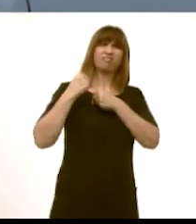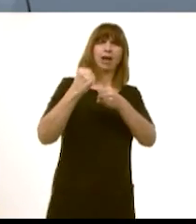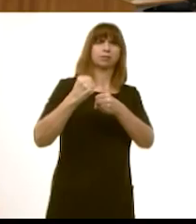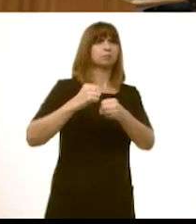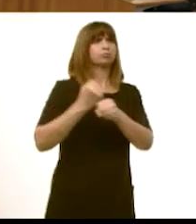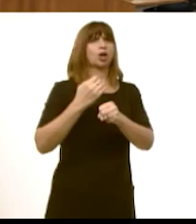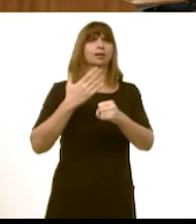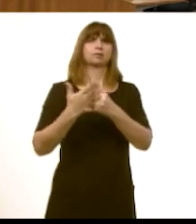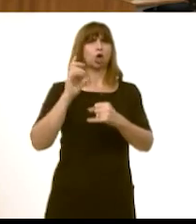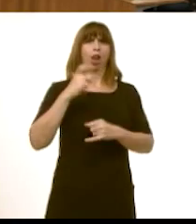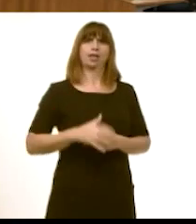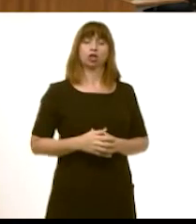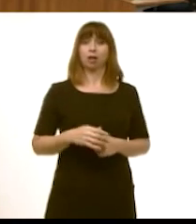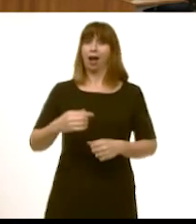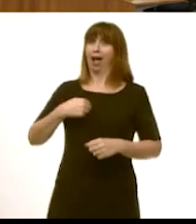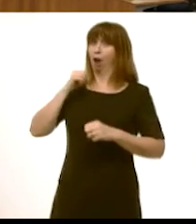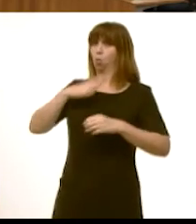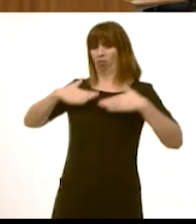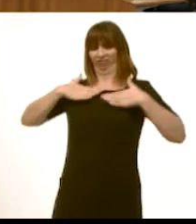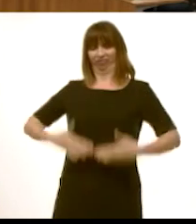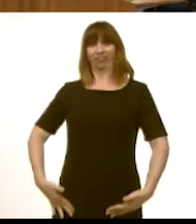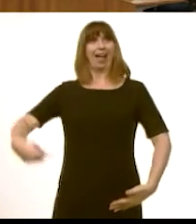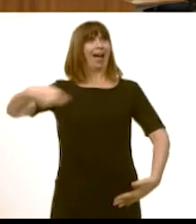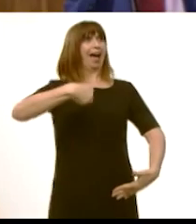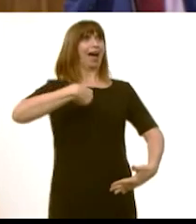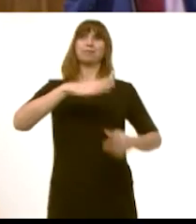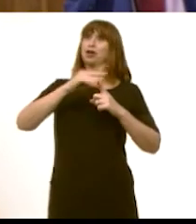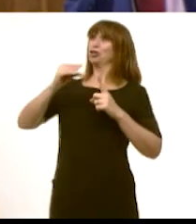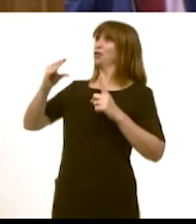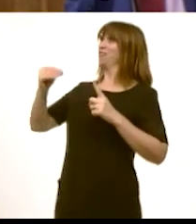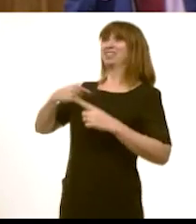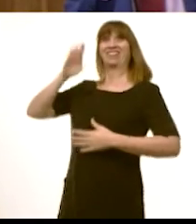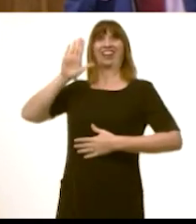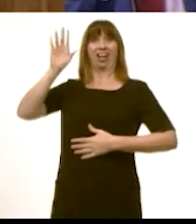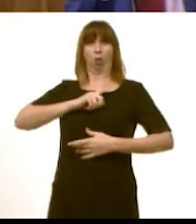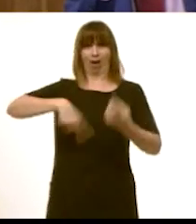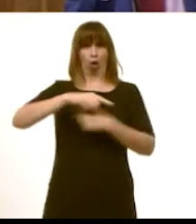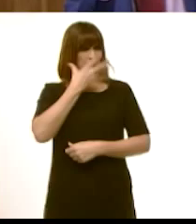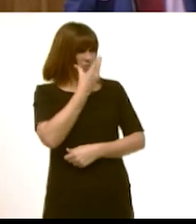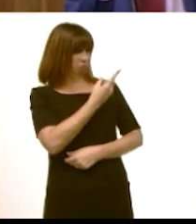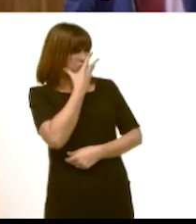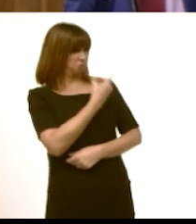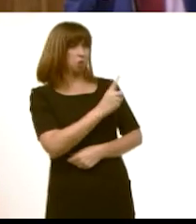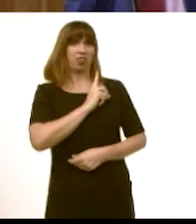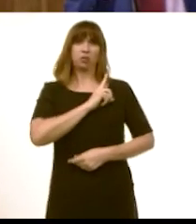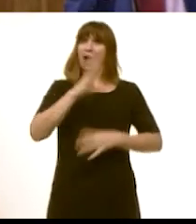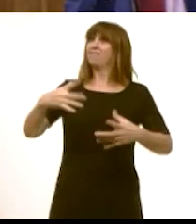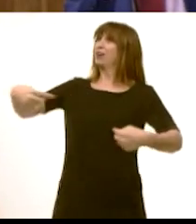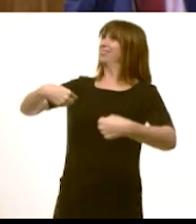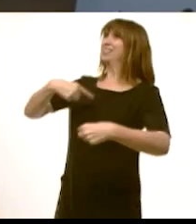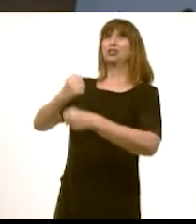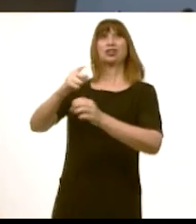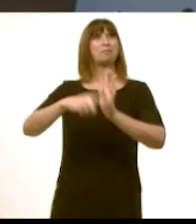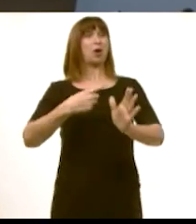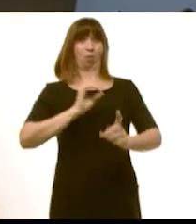College? Well, I'm not going to walk around with a placard saying I'm the Conservative candidate. No, that's something I leave to him because no one knows who he is, but there we are. Well, I wonder if